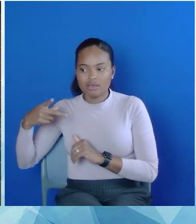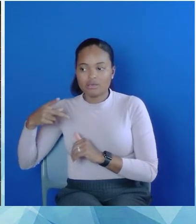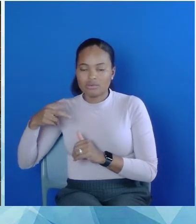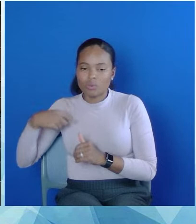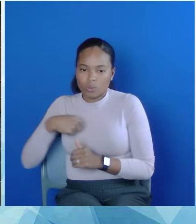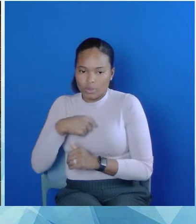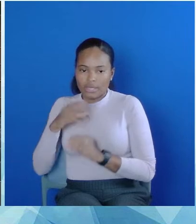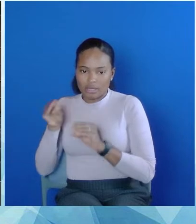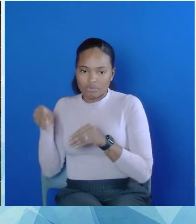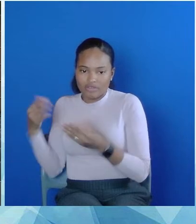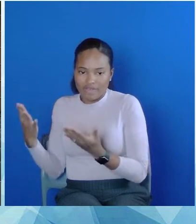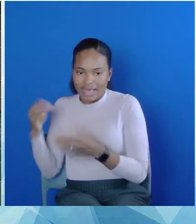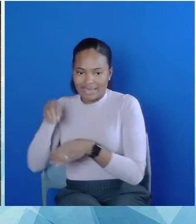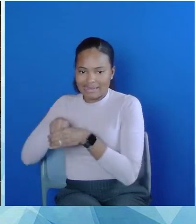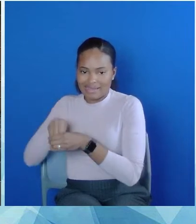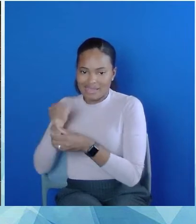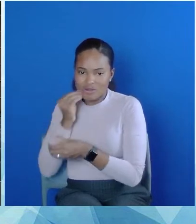the